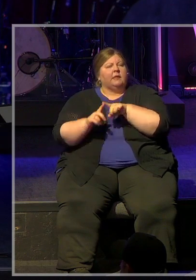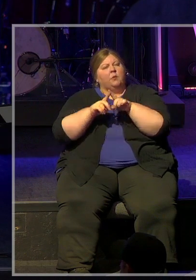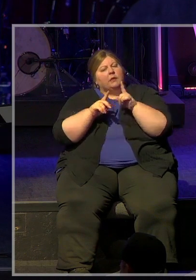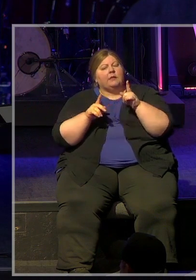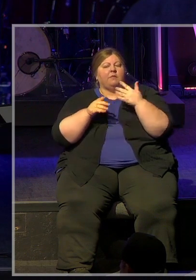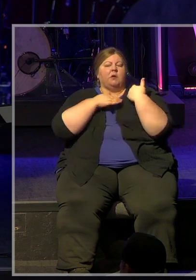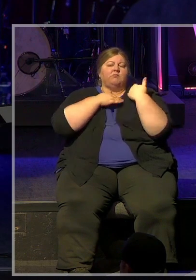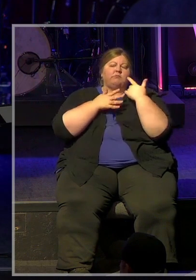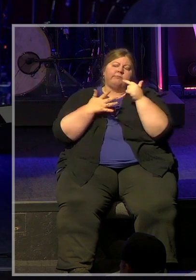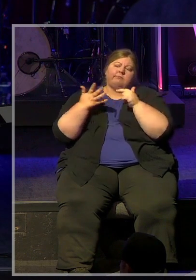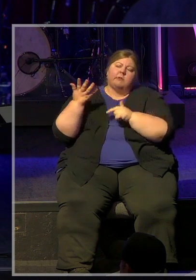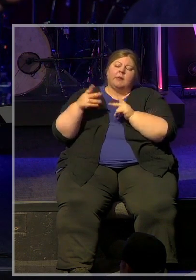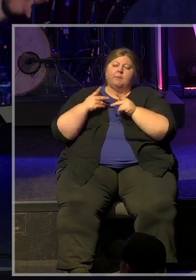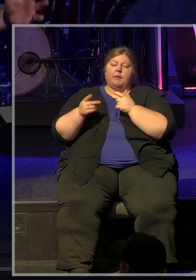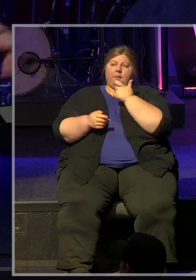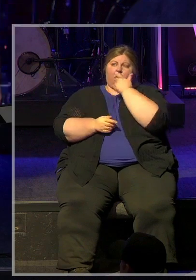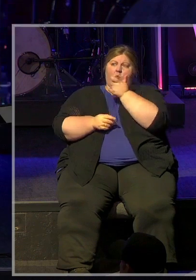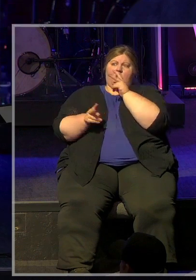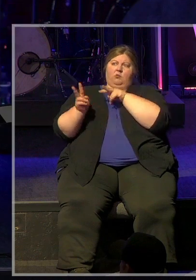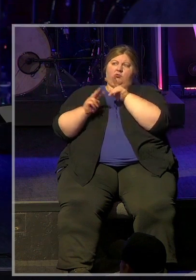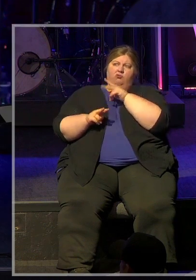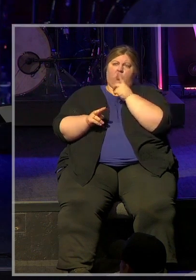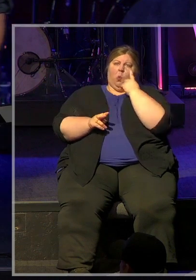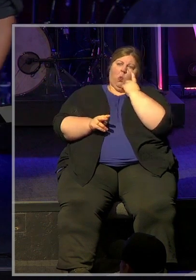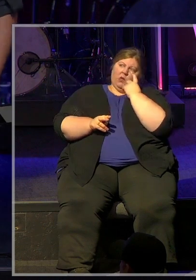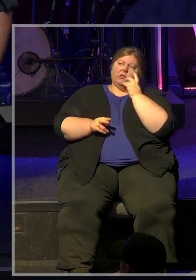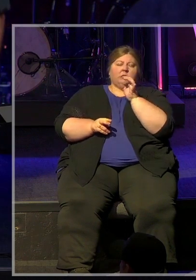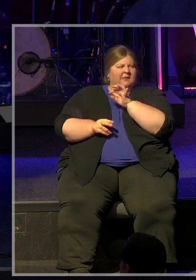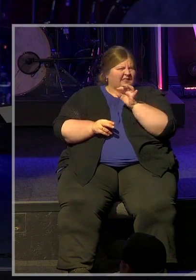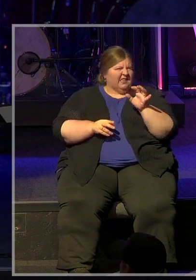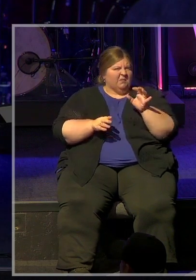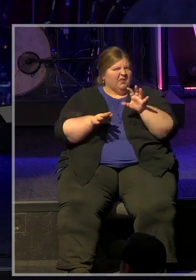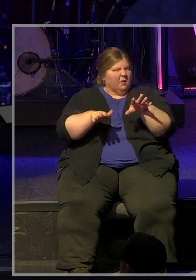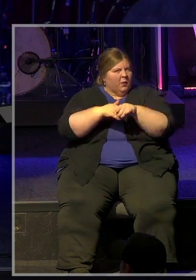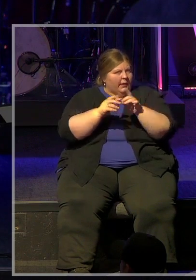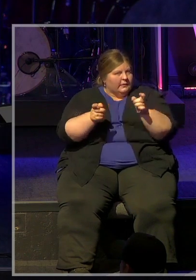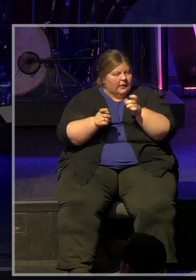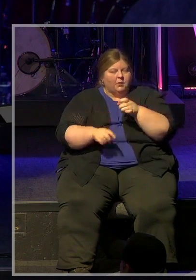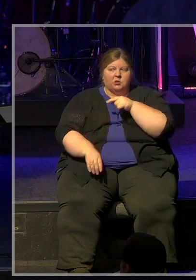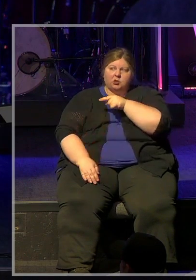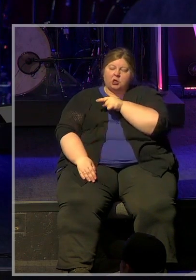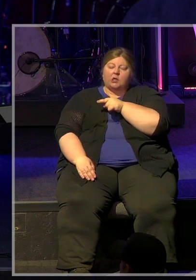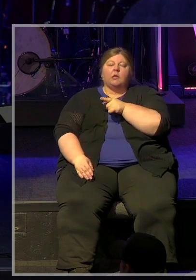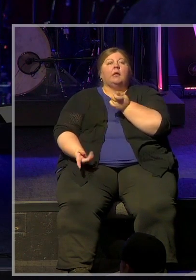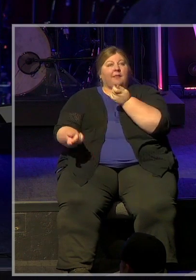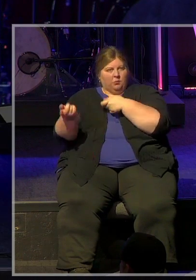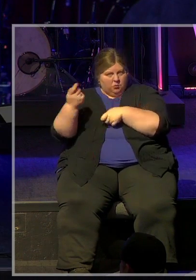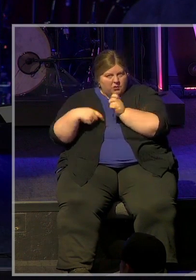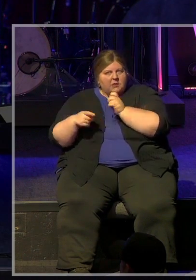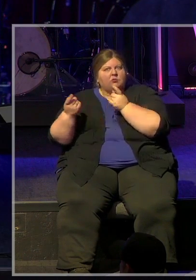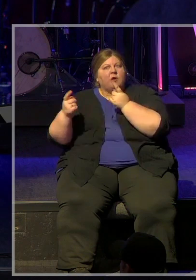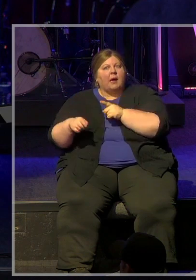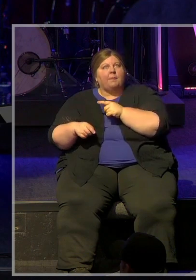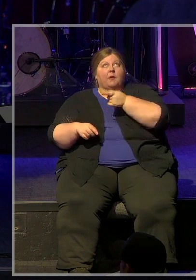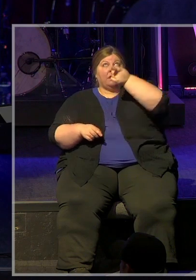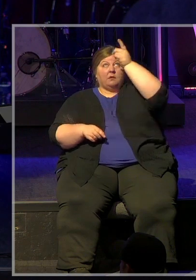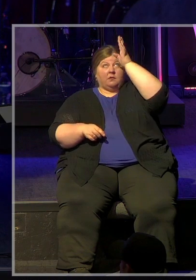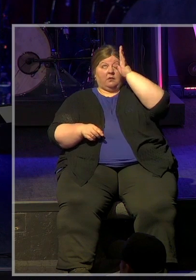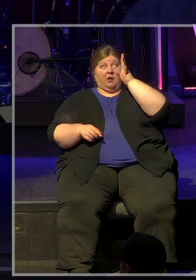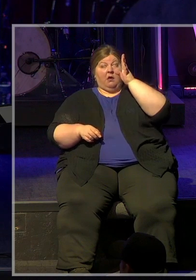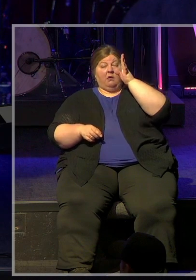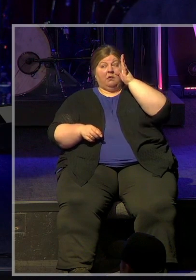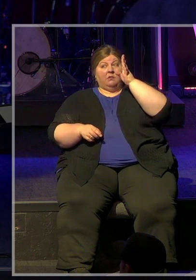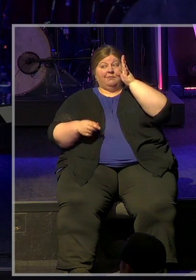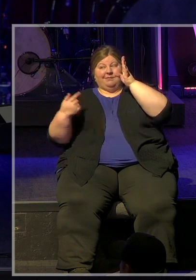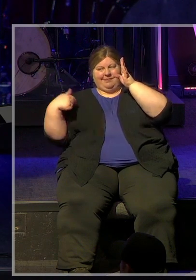roles. There were onlookers or witnesses, just like a wedding celebration. There was a transaction that took place between God